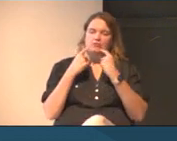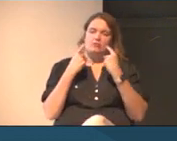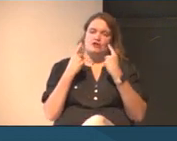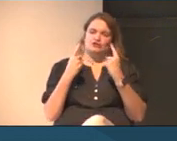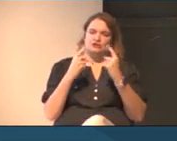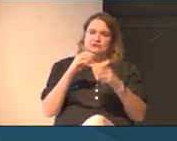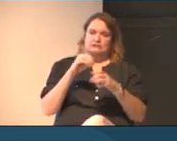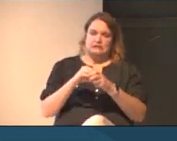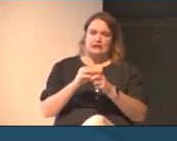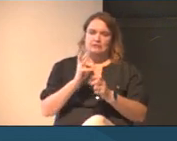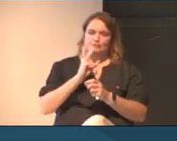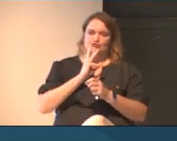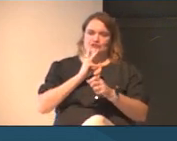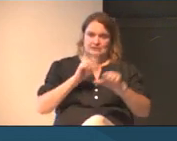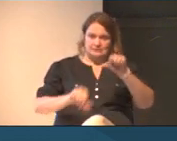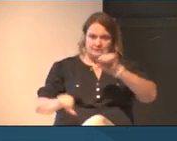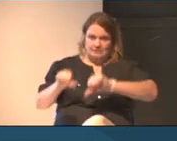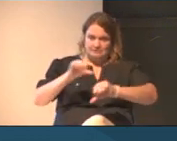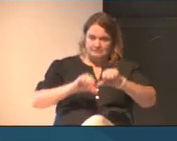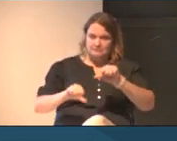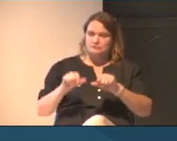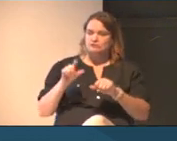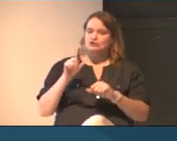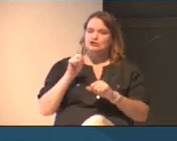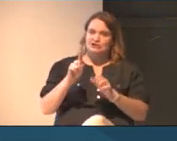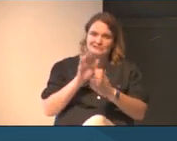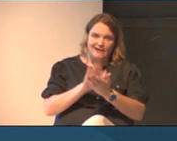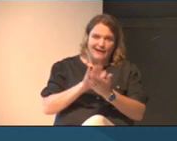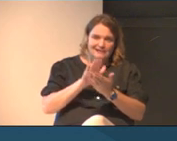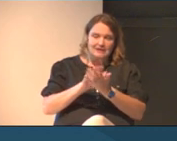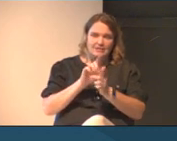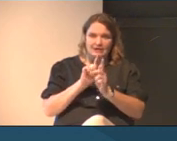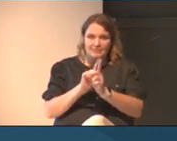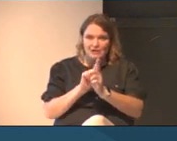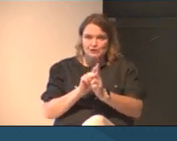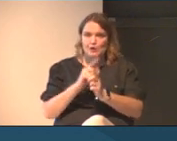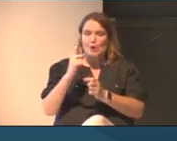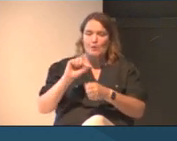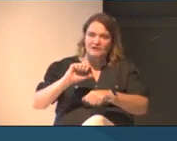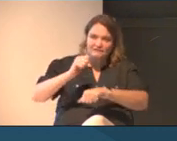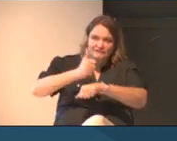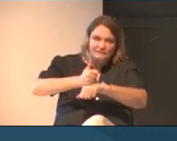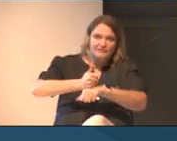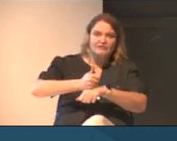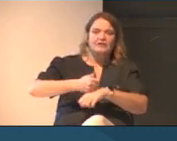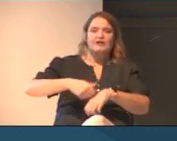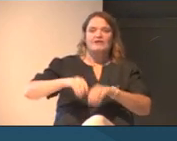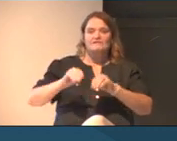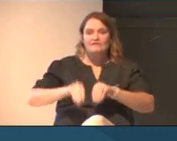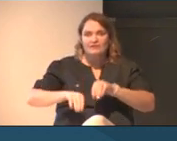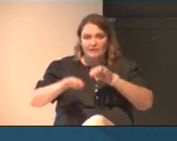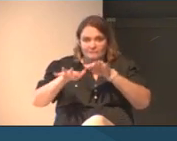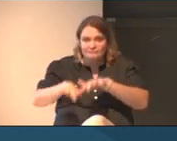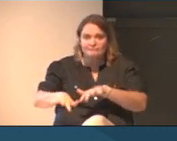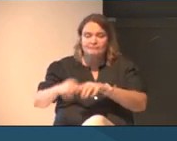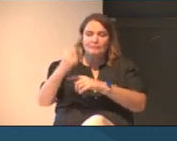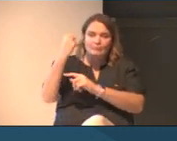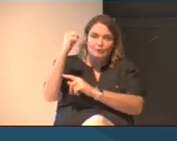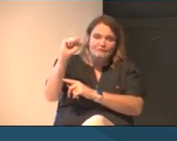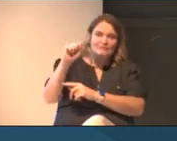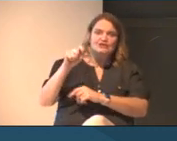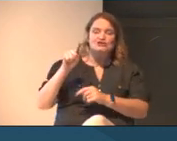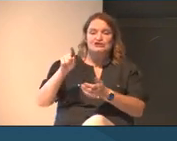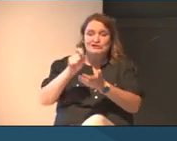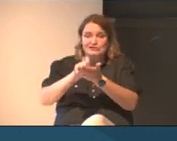a coral reef ecologist. She's an academic mentor. She's one of the founders of the Earth Optimism Movement. She's an author. Citizens of the Sea is a